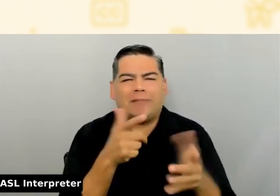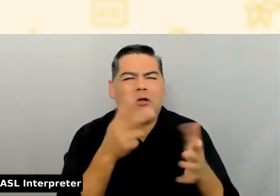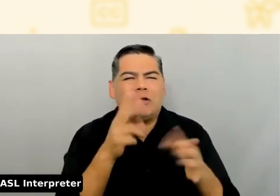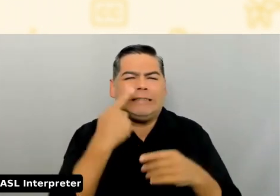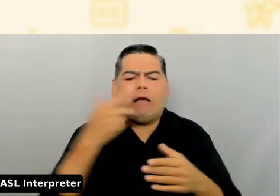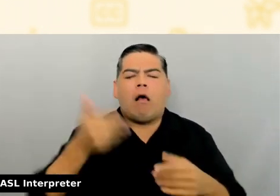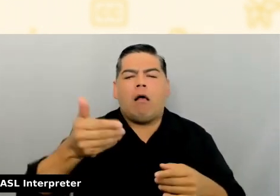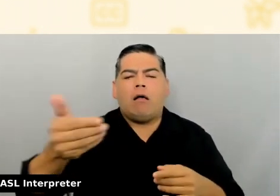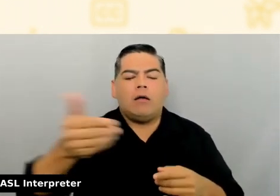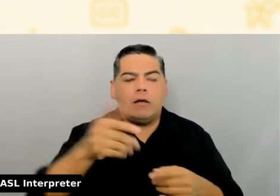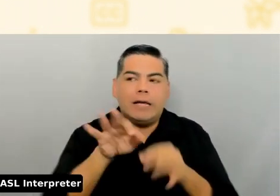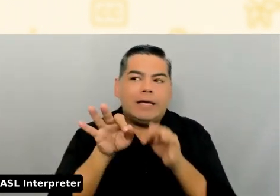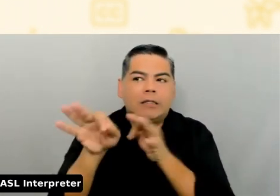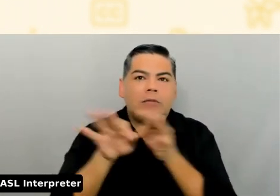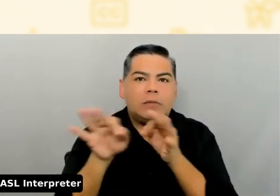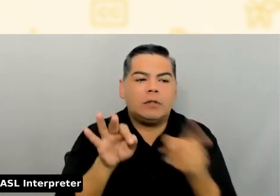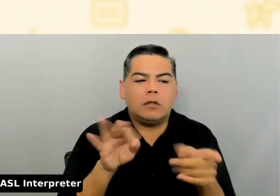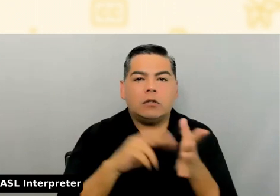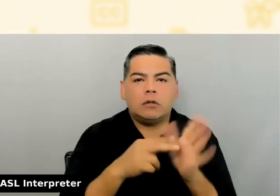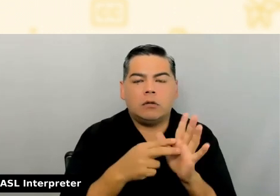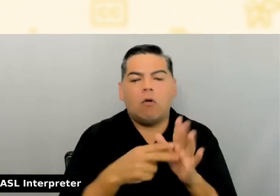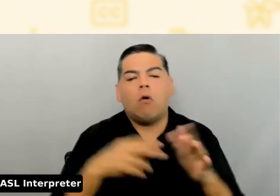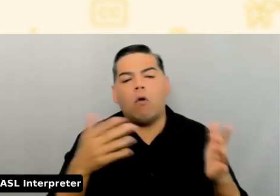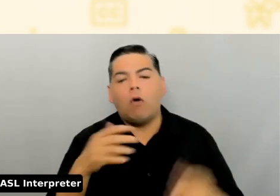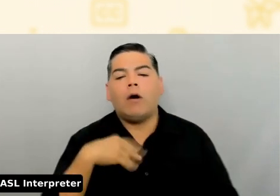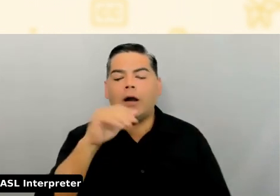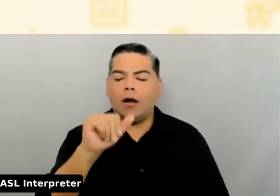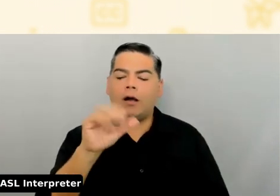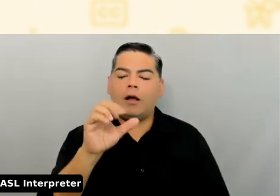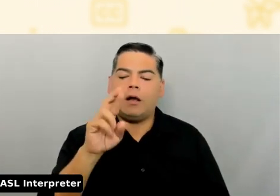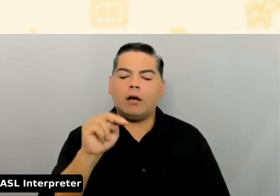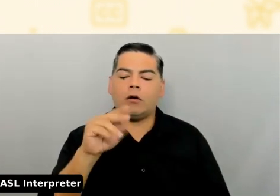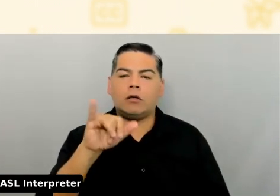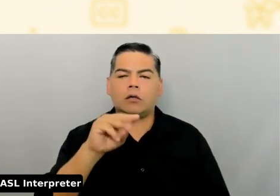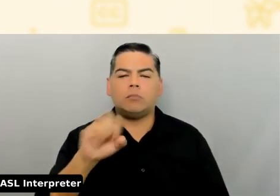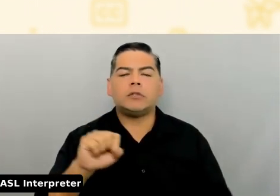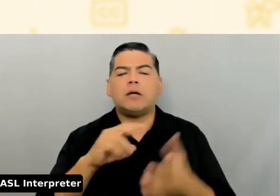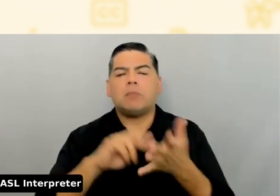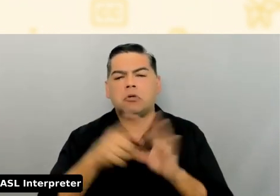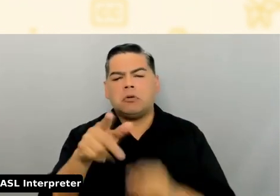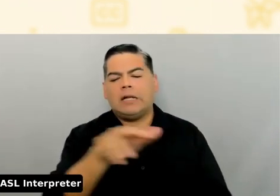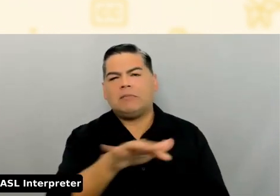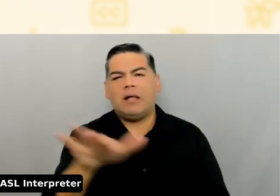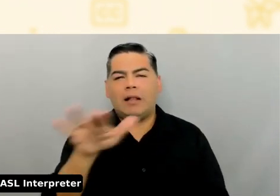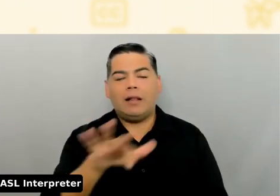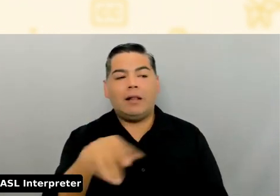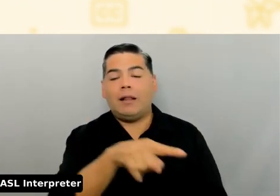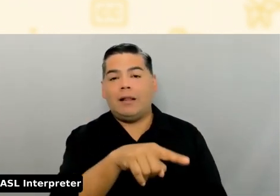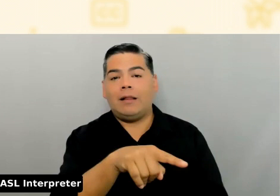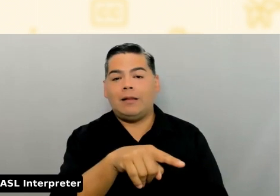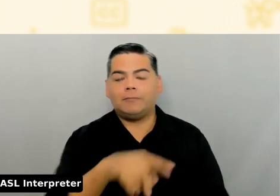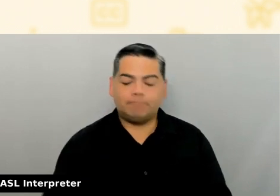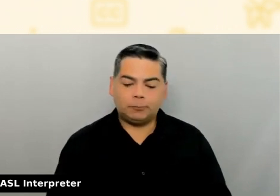an idea on what it is. If you have acronyms, you can also just spell it out. And avoid large blocks of